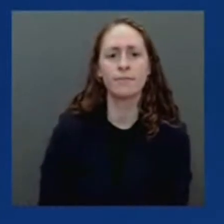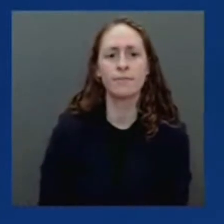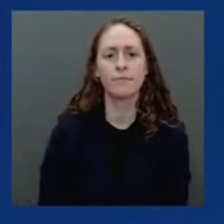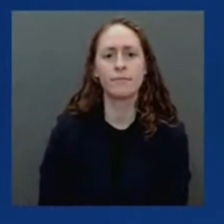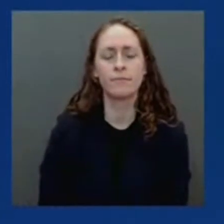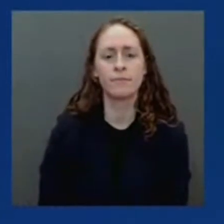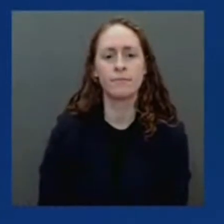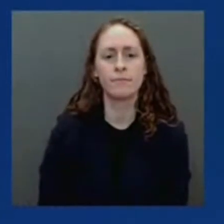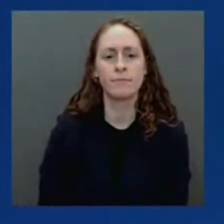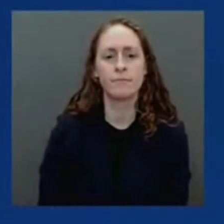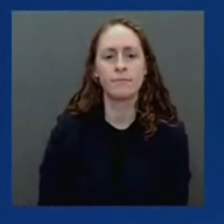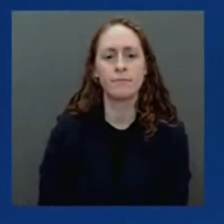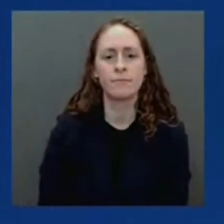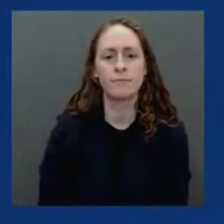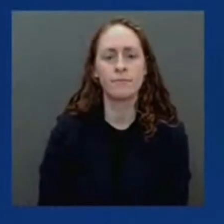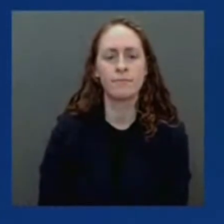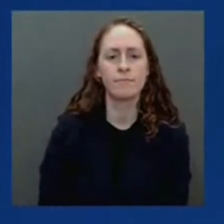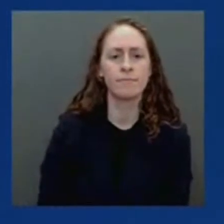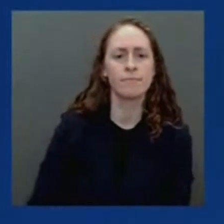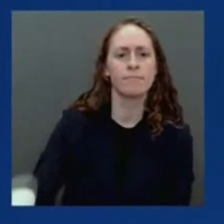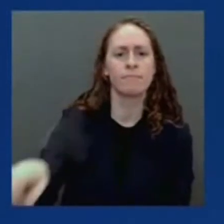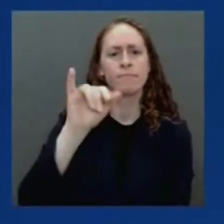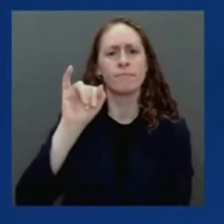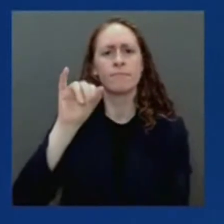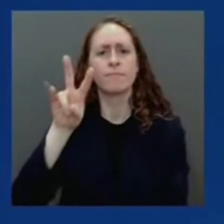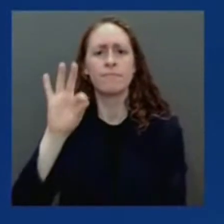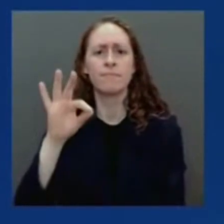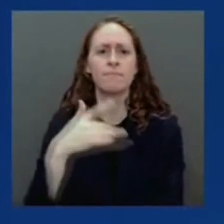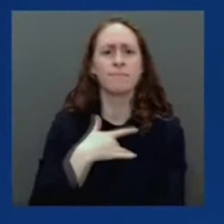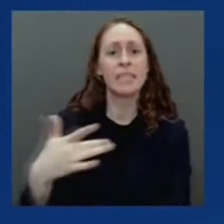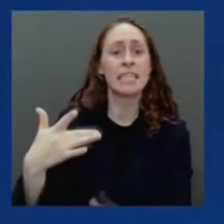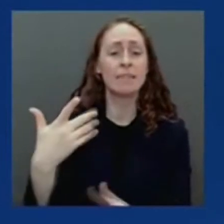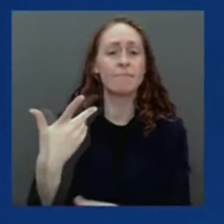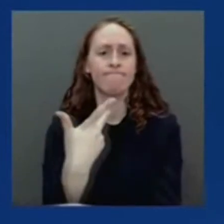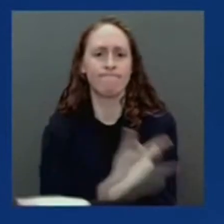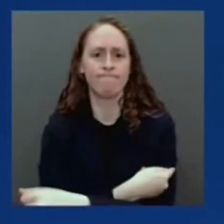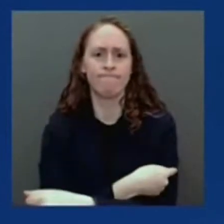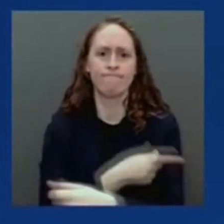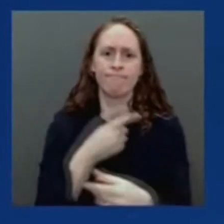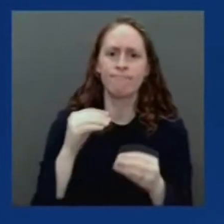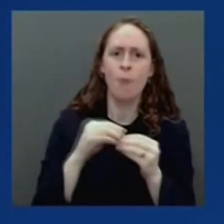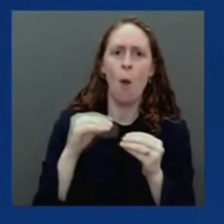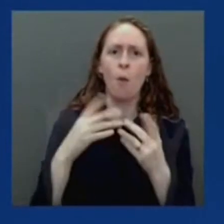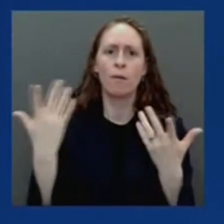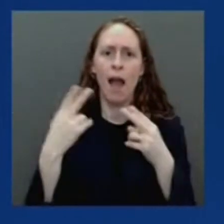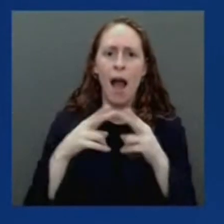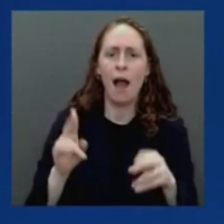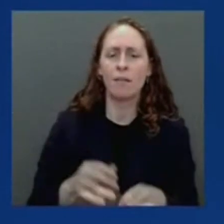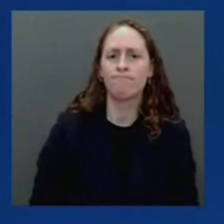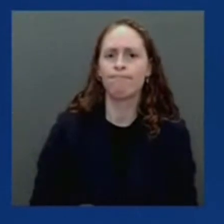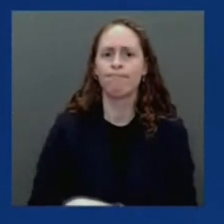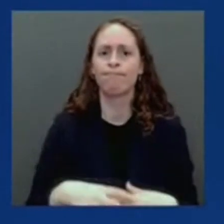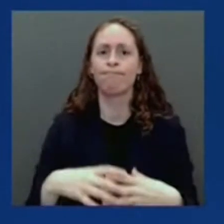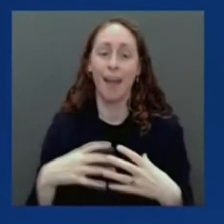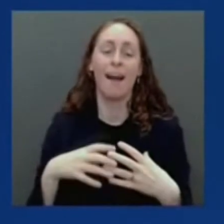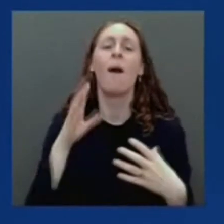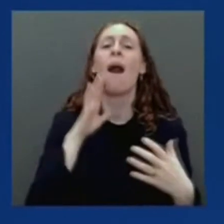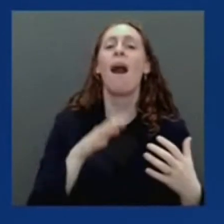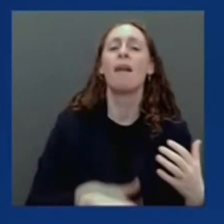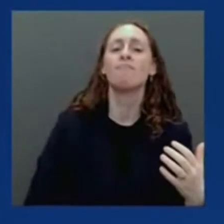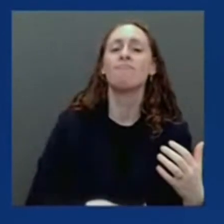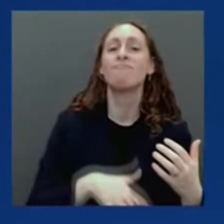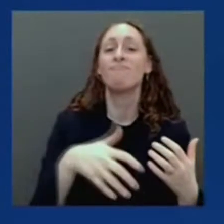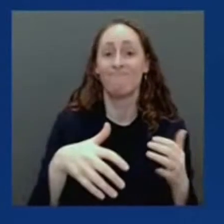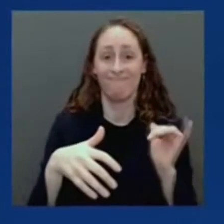outcomes compared with unvaccinated people. The reproductive potential does not appear to be